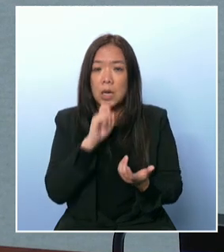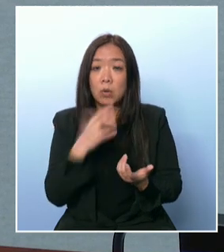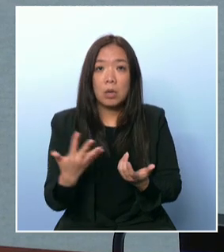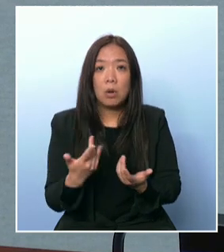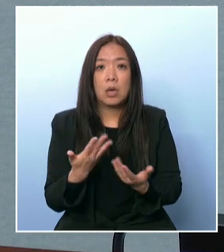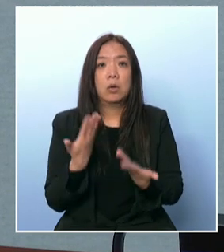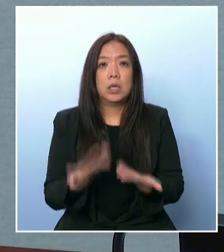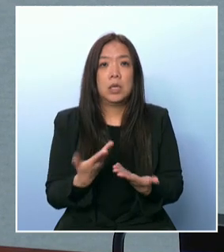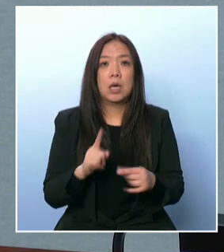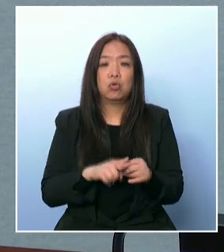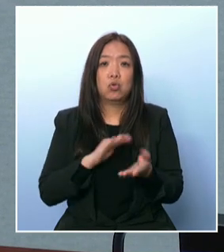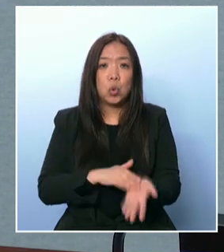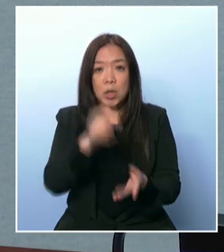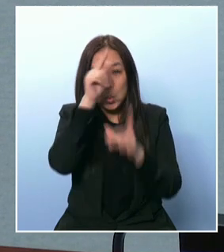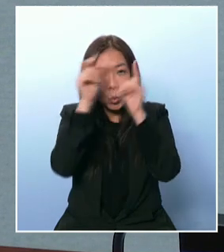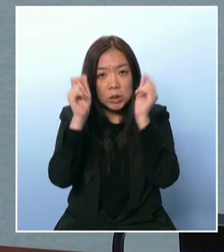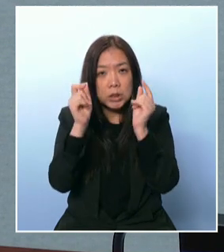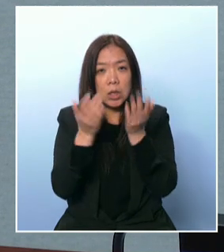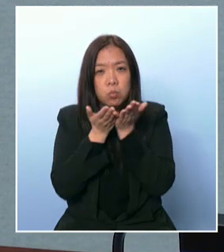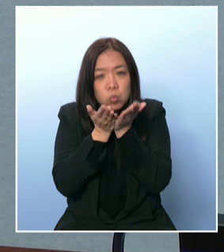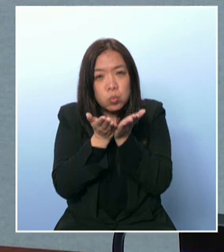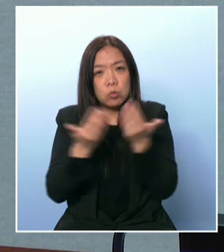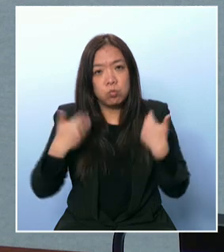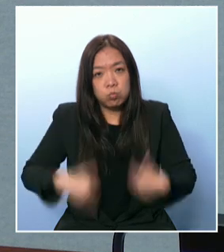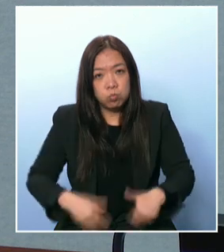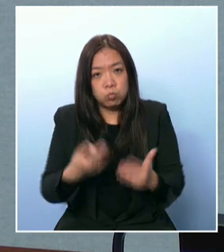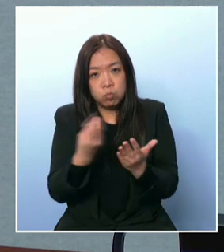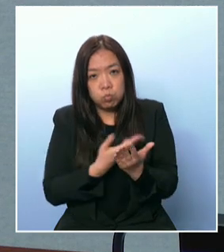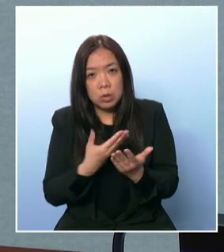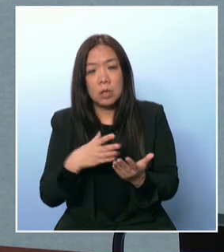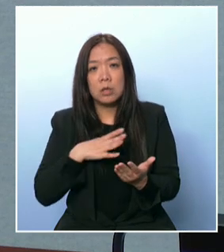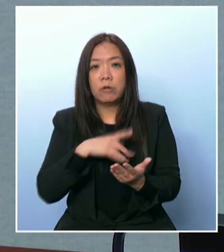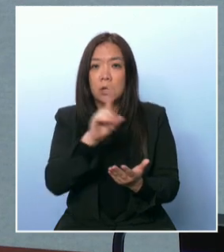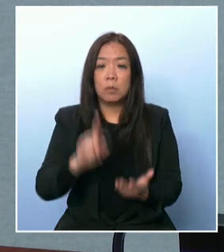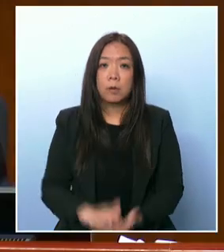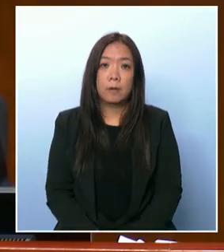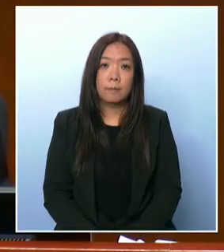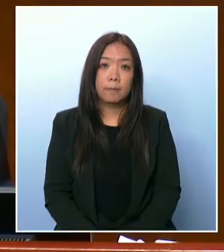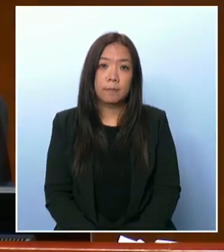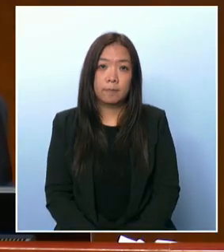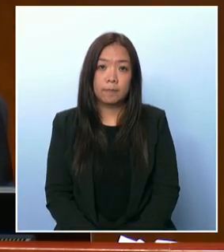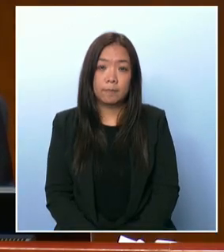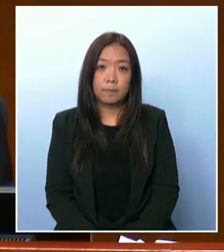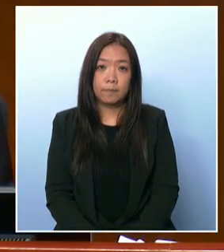recruiting for CM nurses already? And what is the